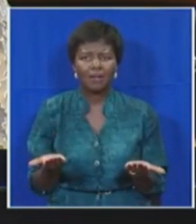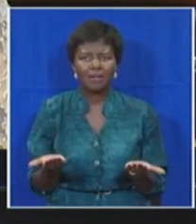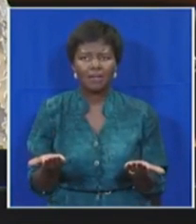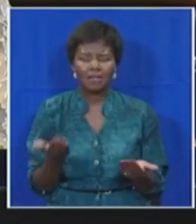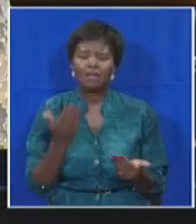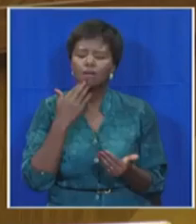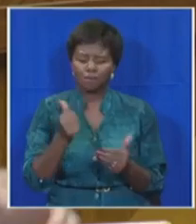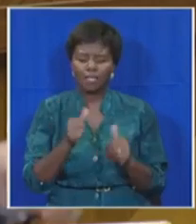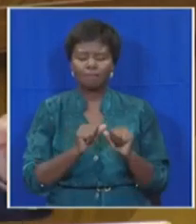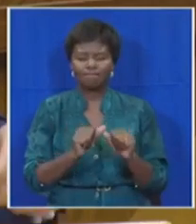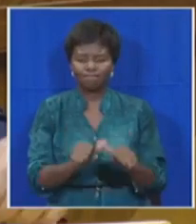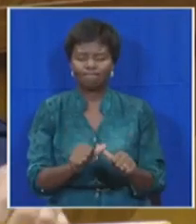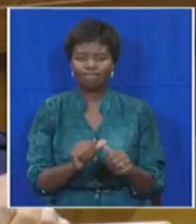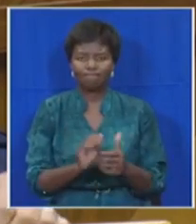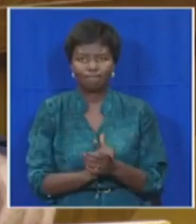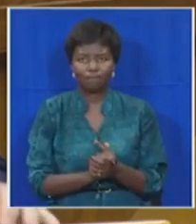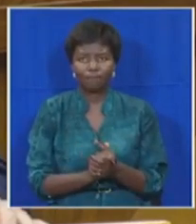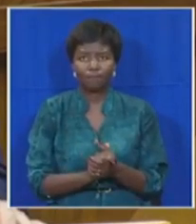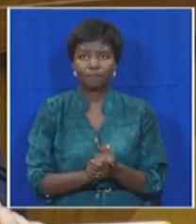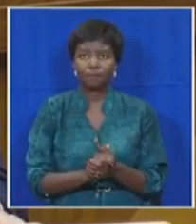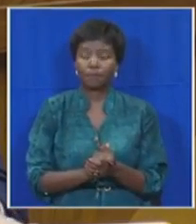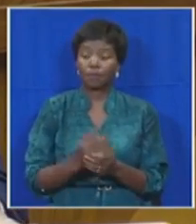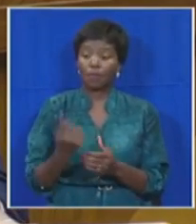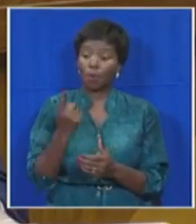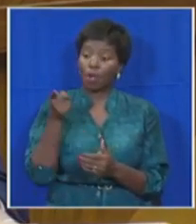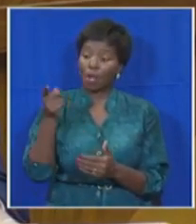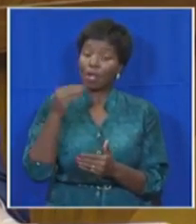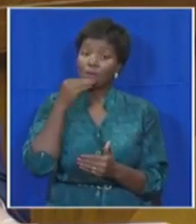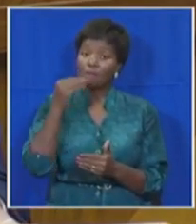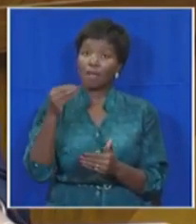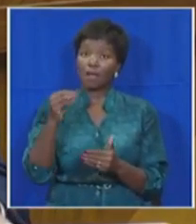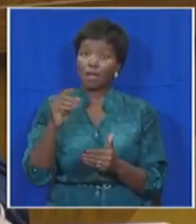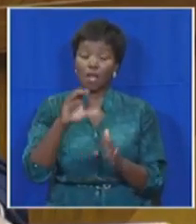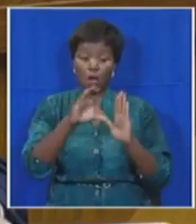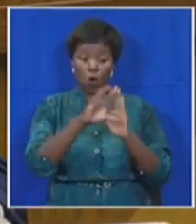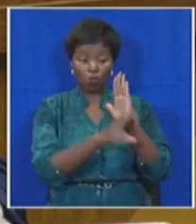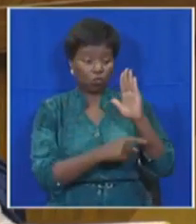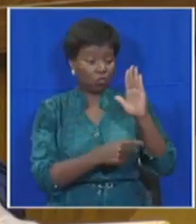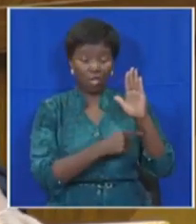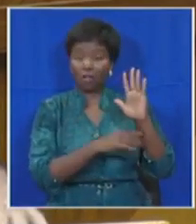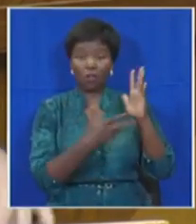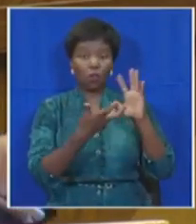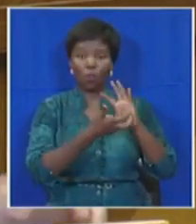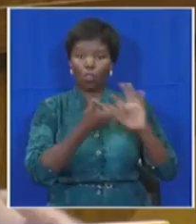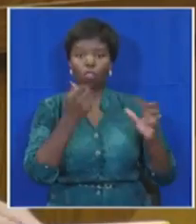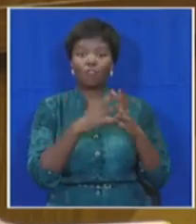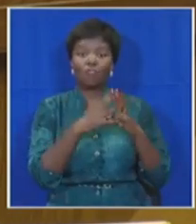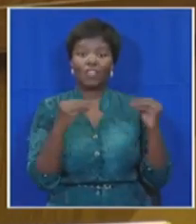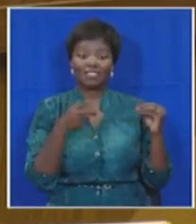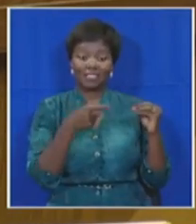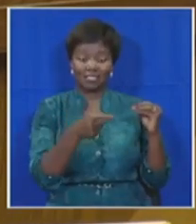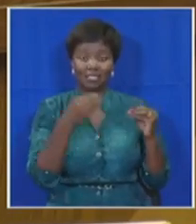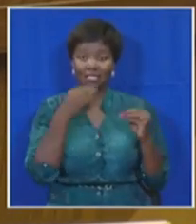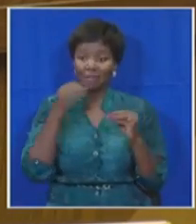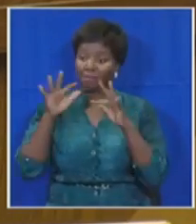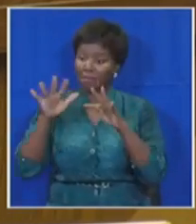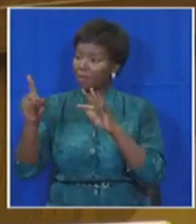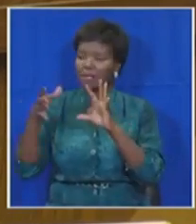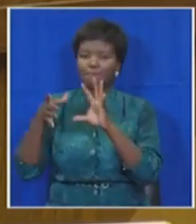Please continue. Not only have you broken faith with the Constitution, you've broken faith with the